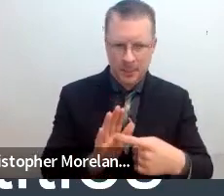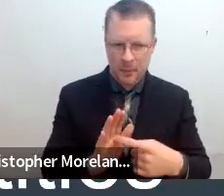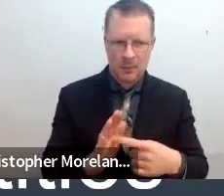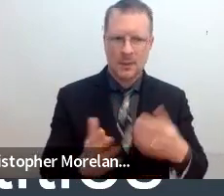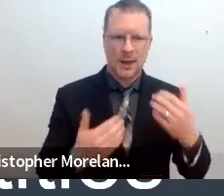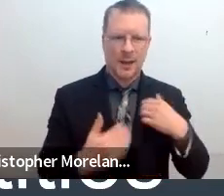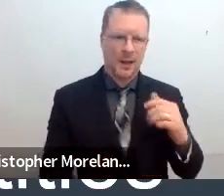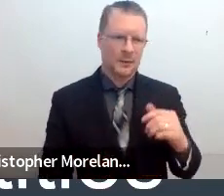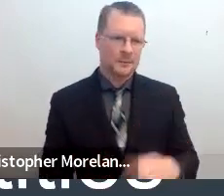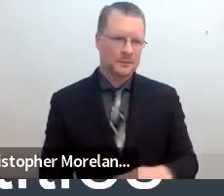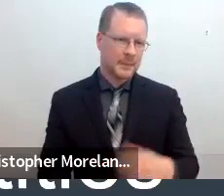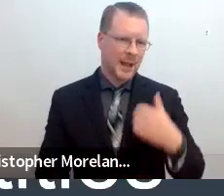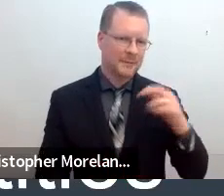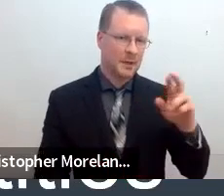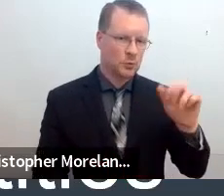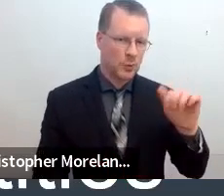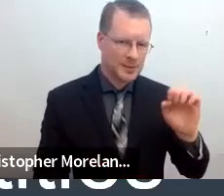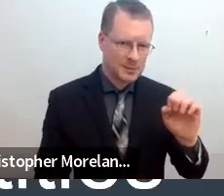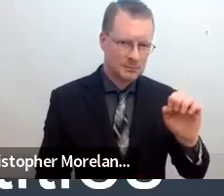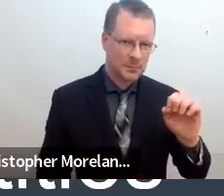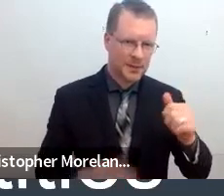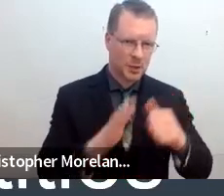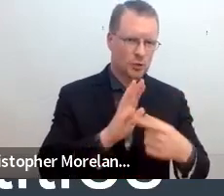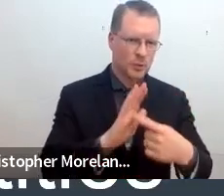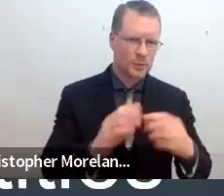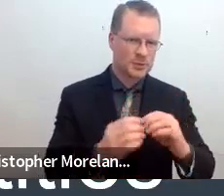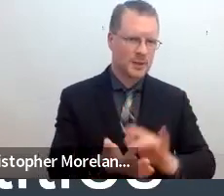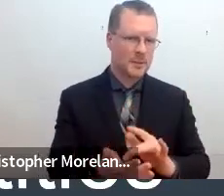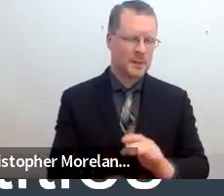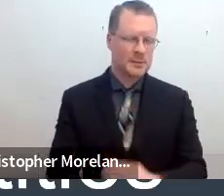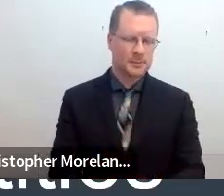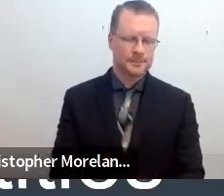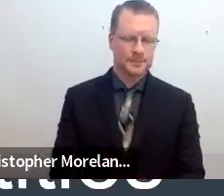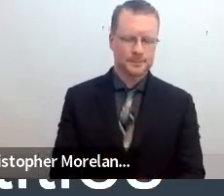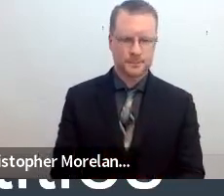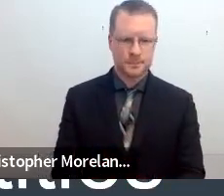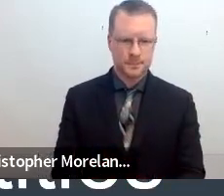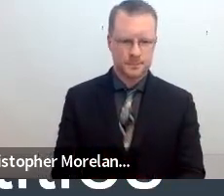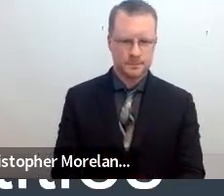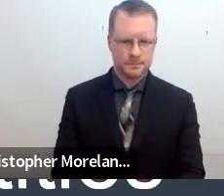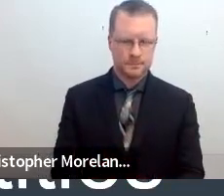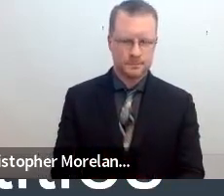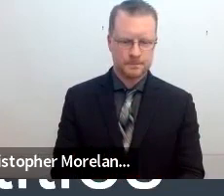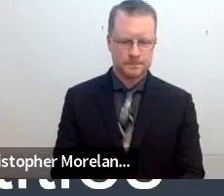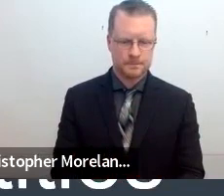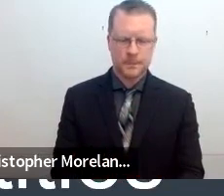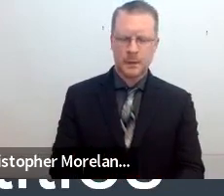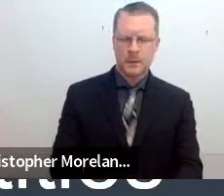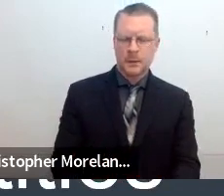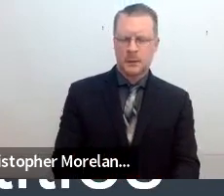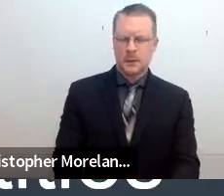other underrepresented identities, such as race, that's underrepresented in medicine.